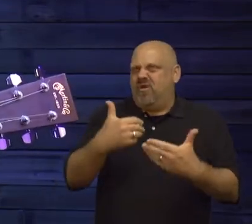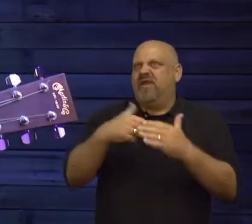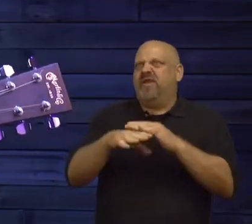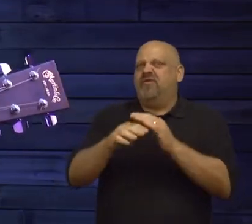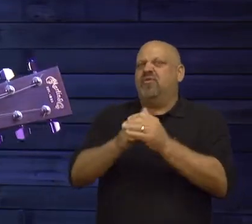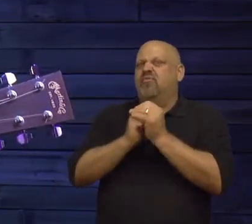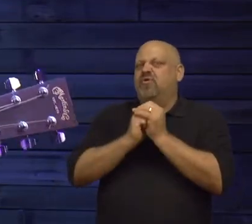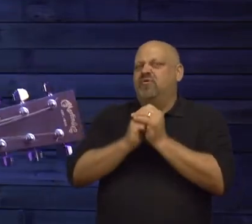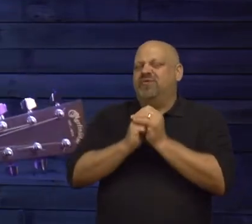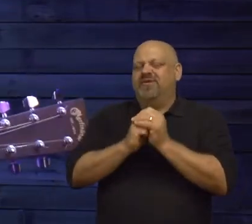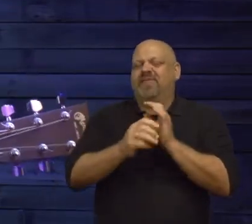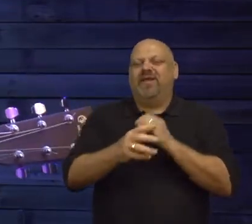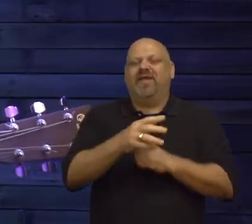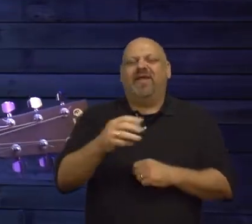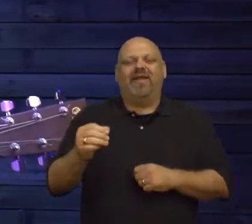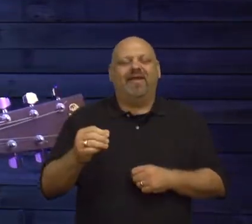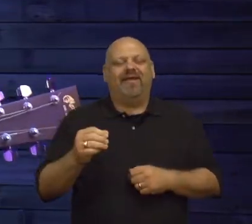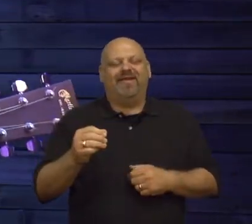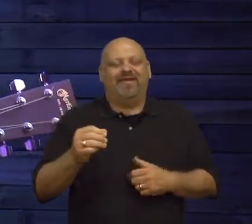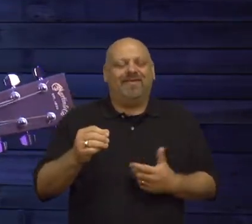on into worship. And